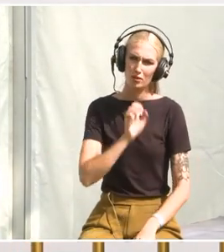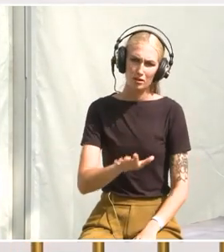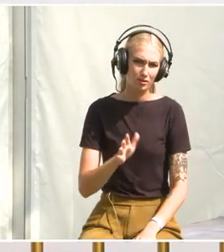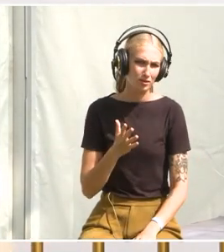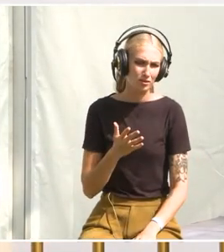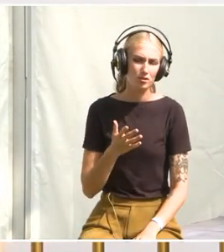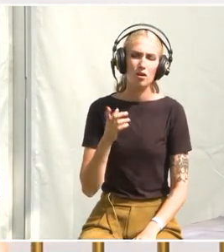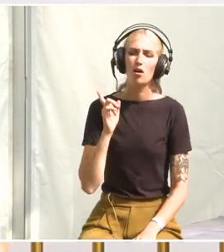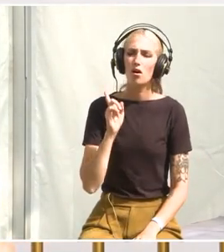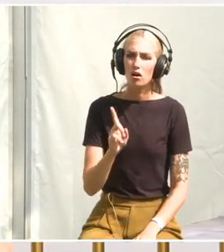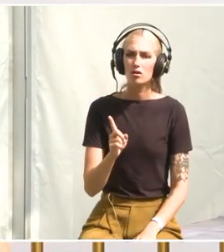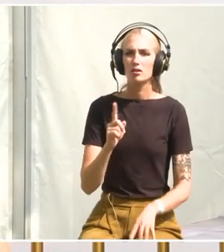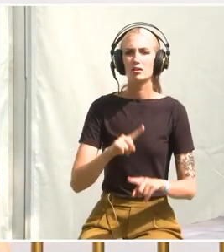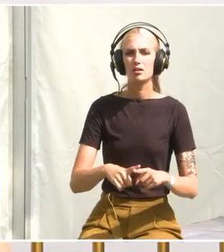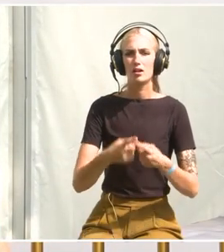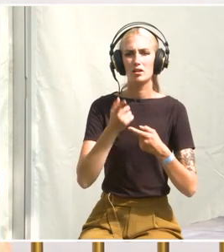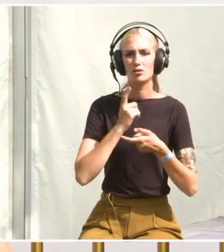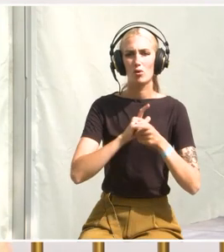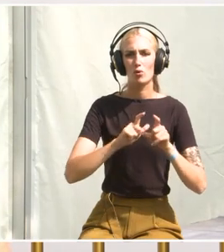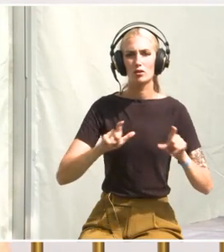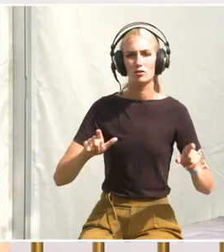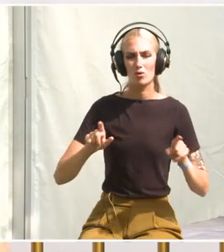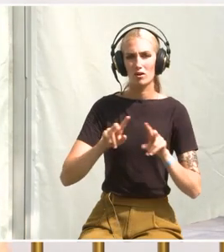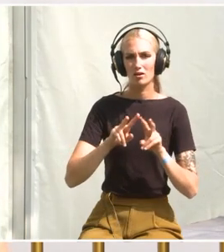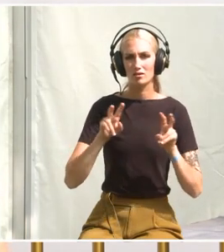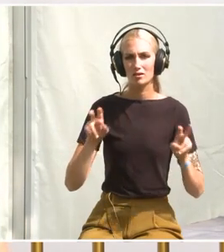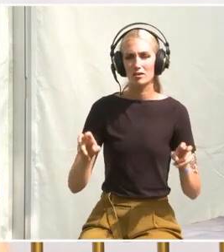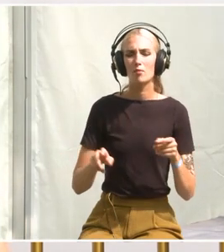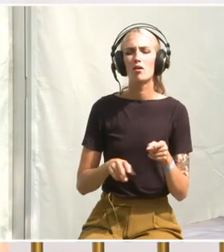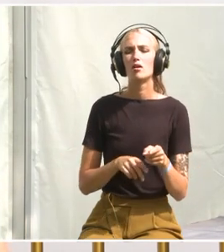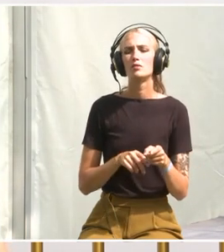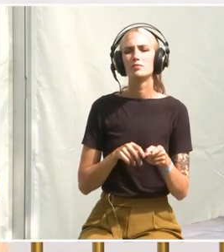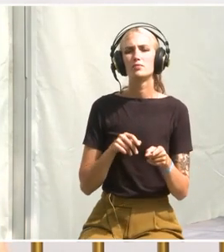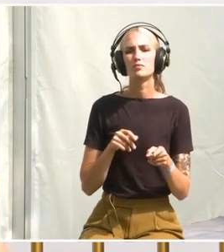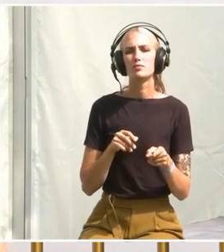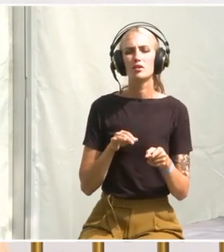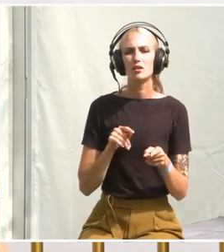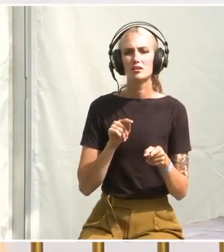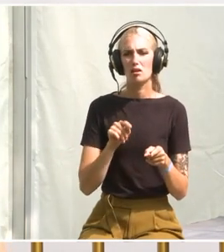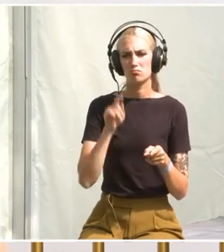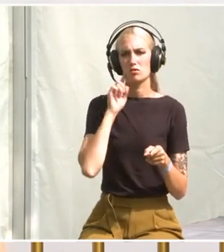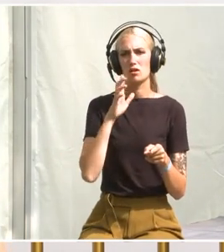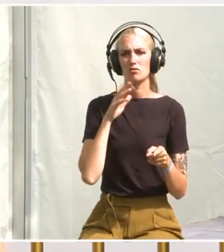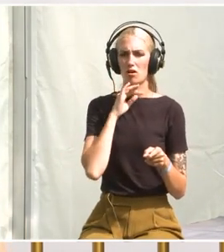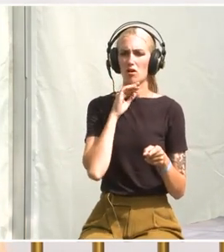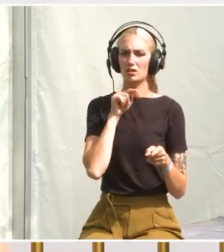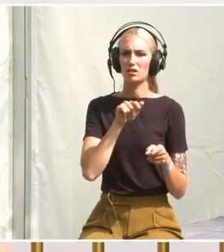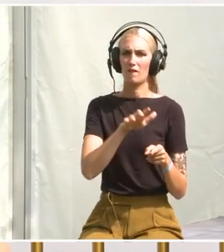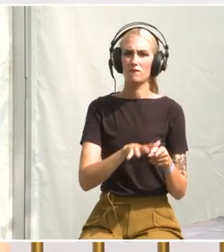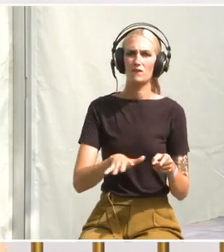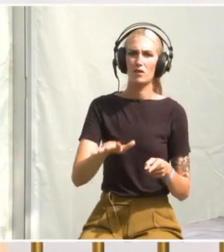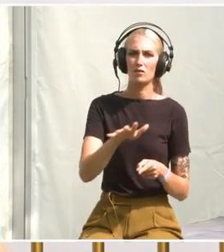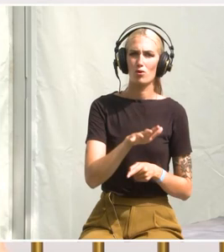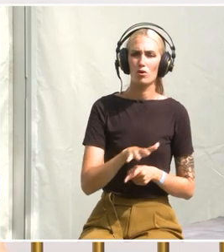was responsible of the integration, and I understood that in our field we don't have enough changes